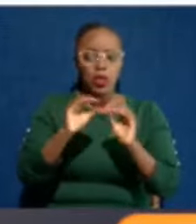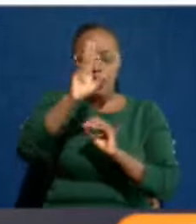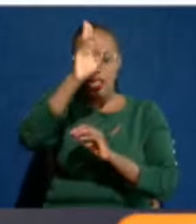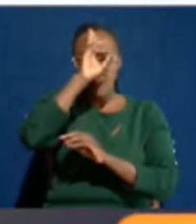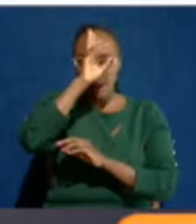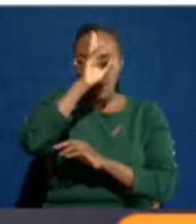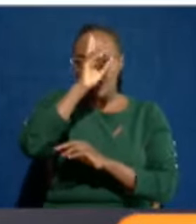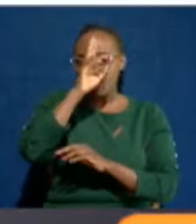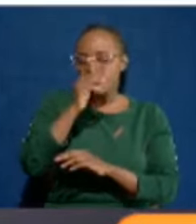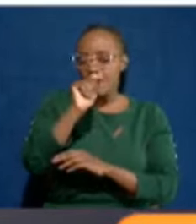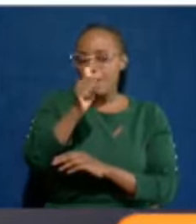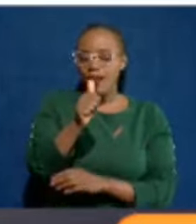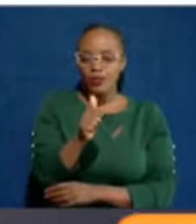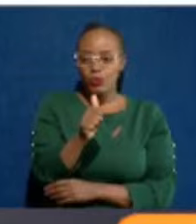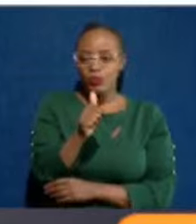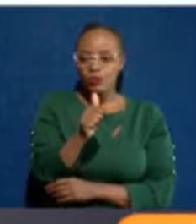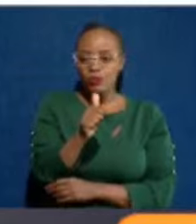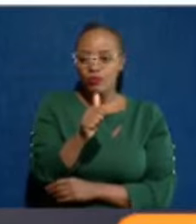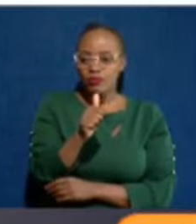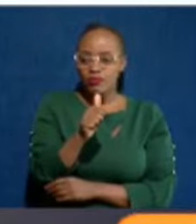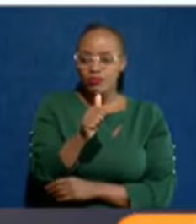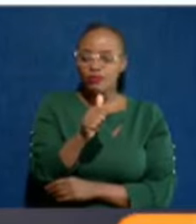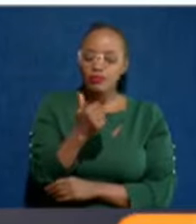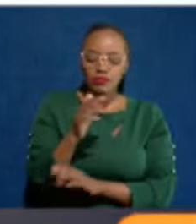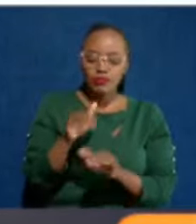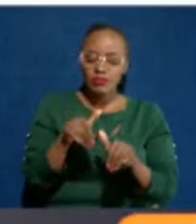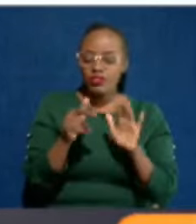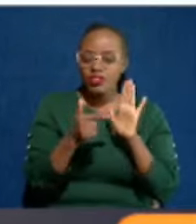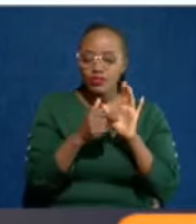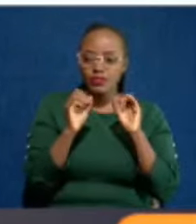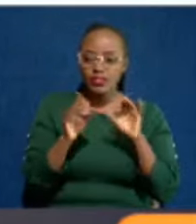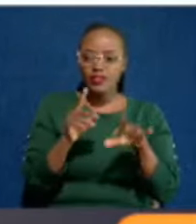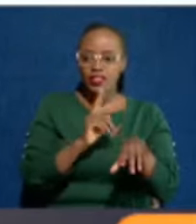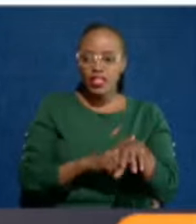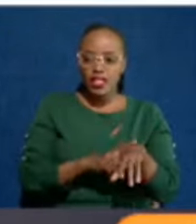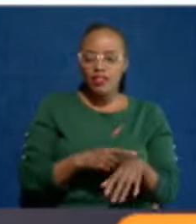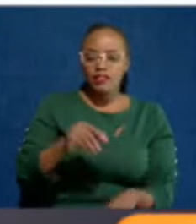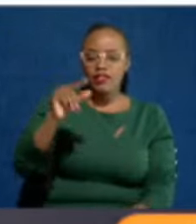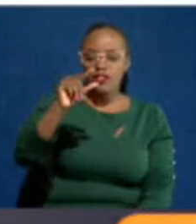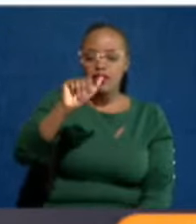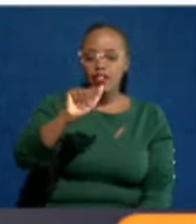been called to order for that. Mm-hmm. When Macharia Gaitho was